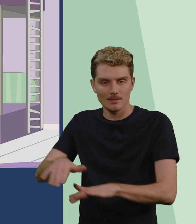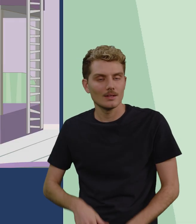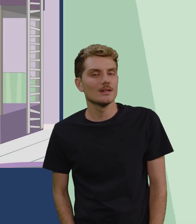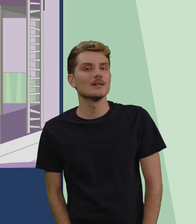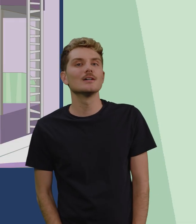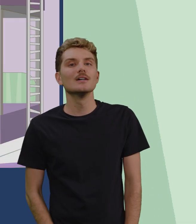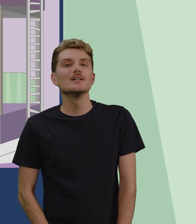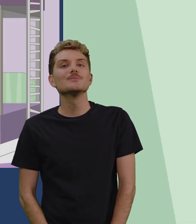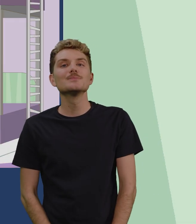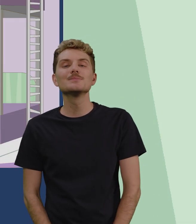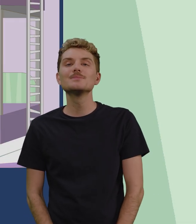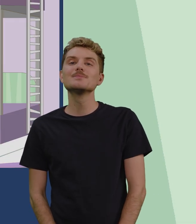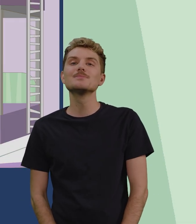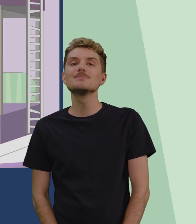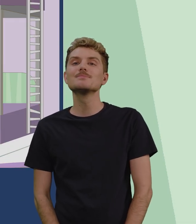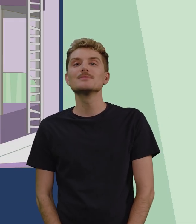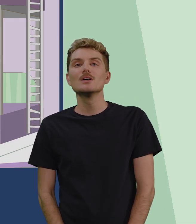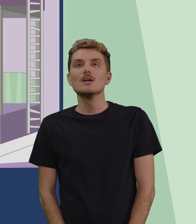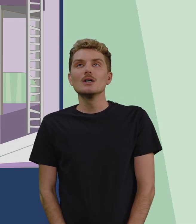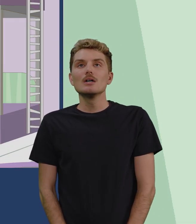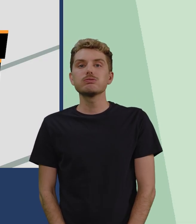show.